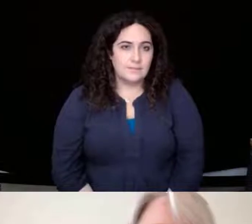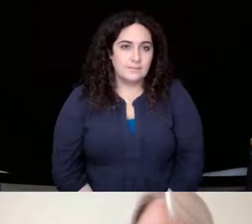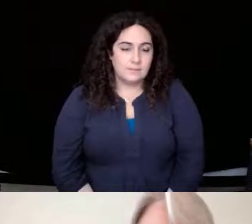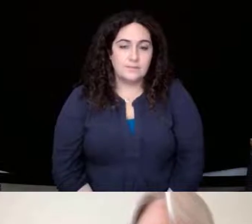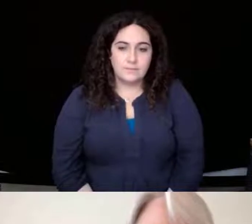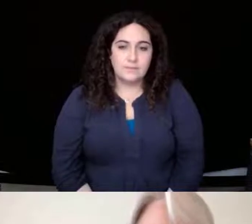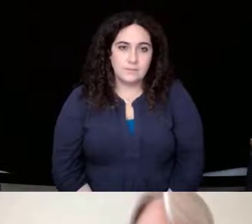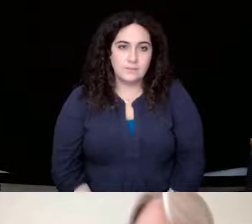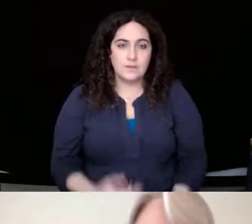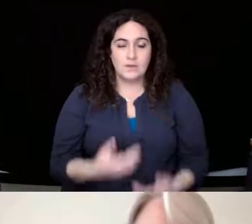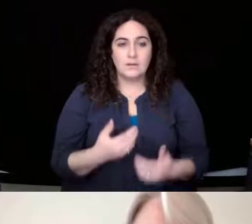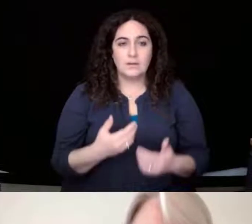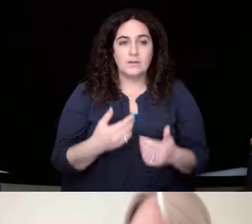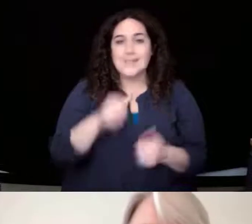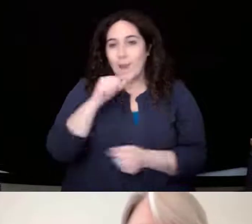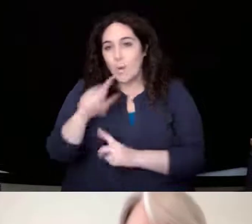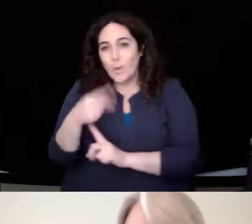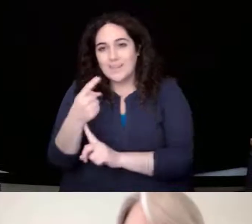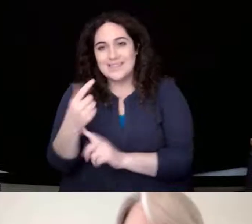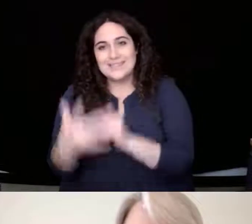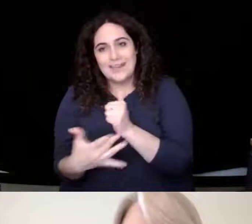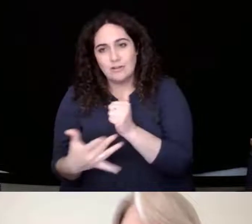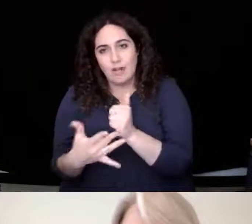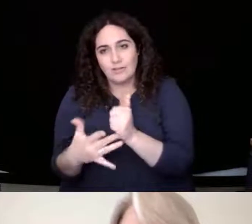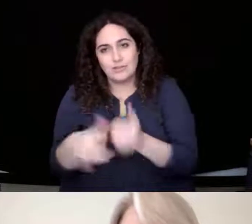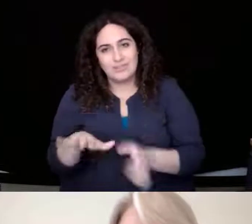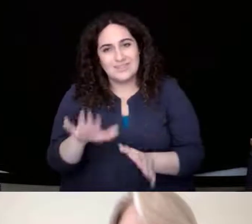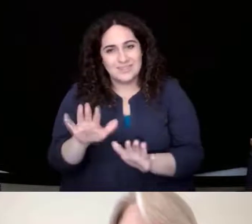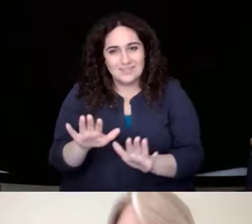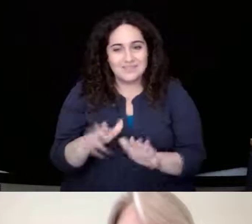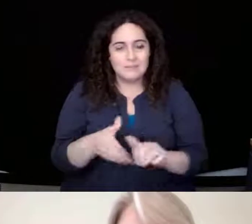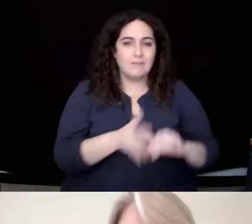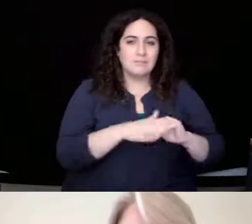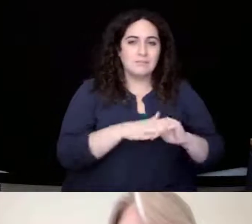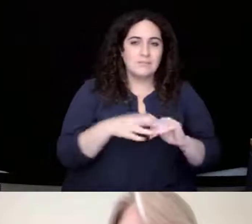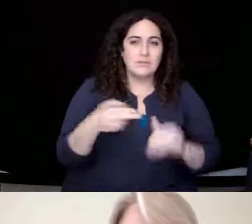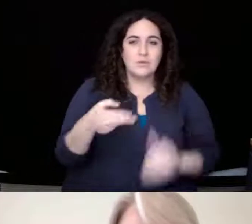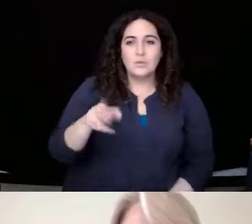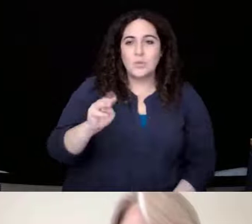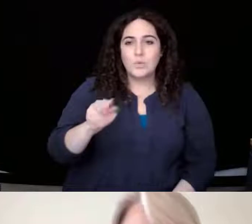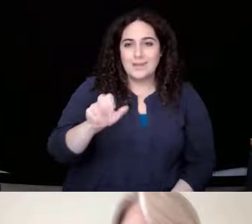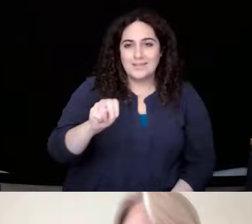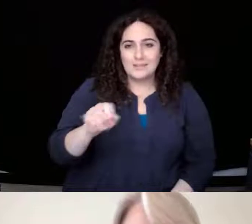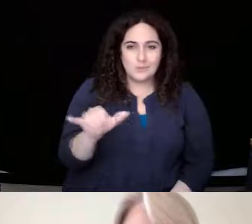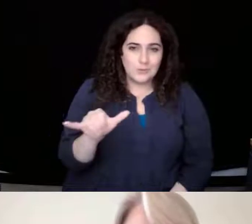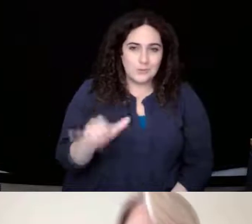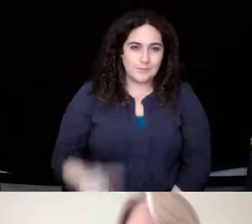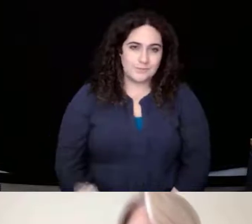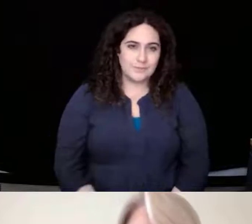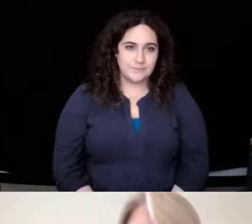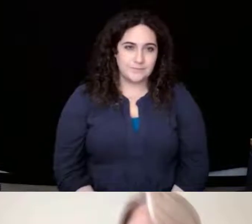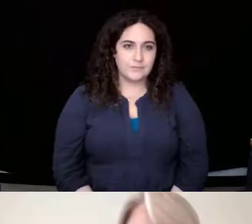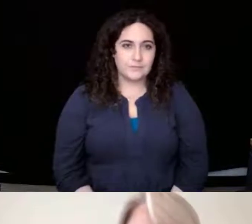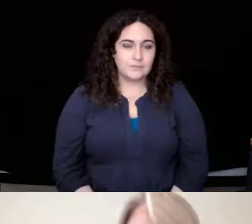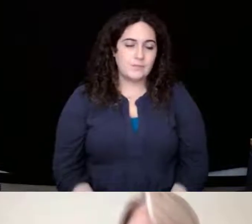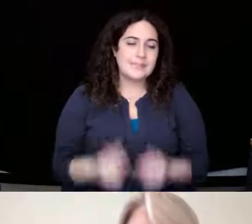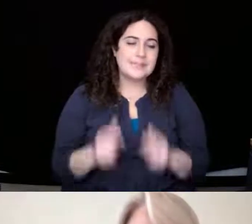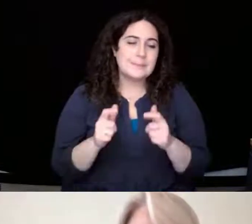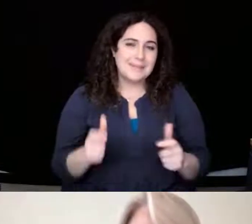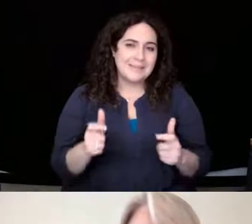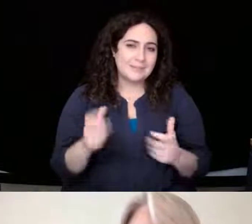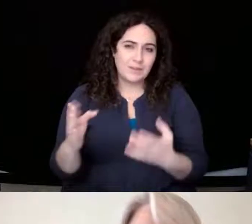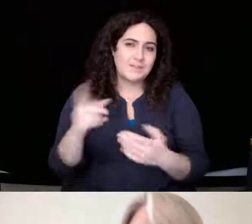top of the technological ones. And so it's the major recommendation for preprint servers and the like too, like